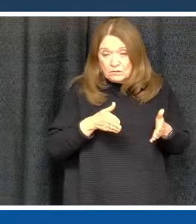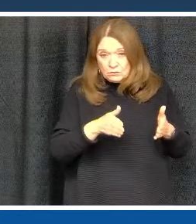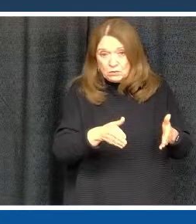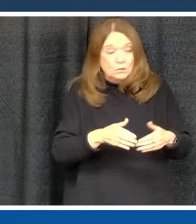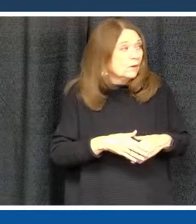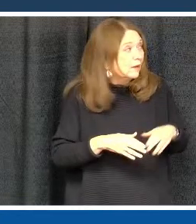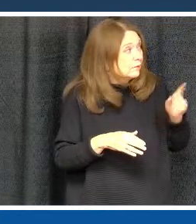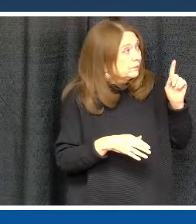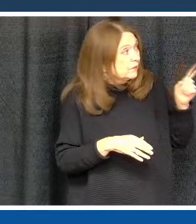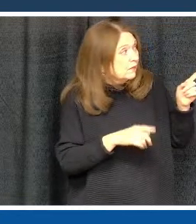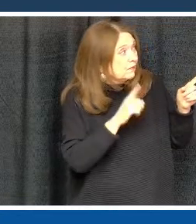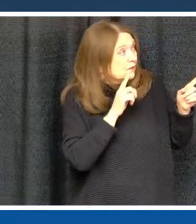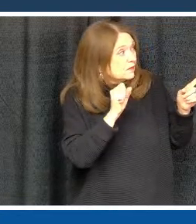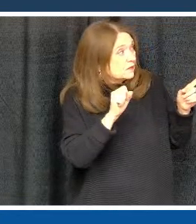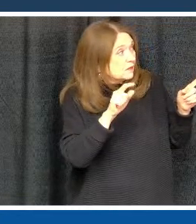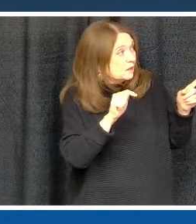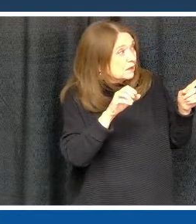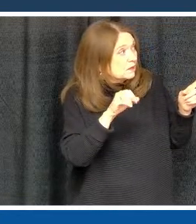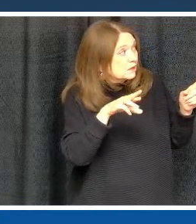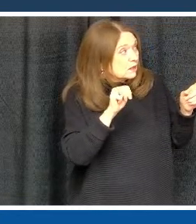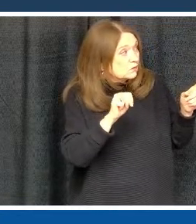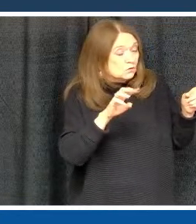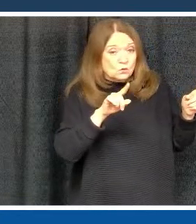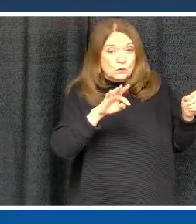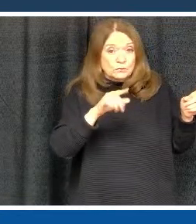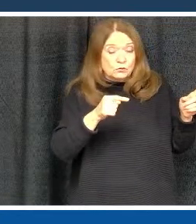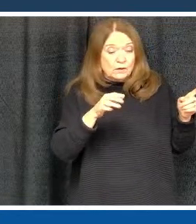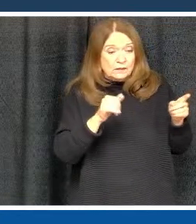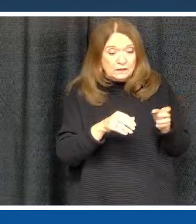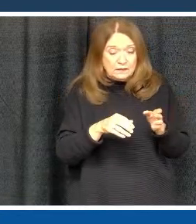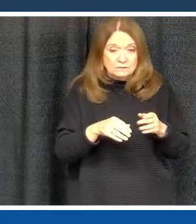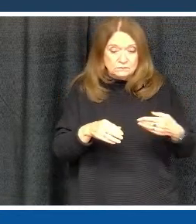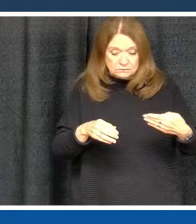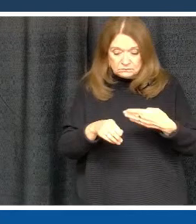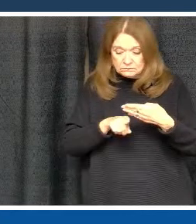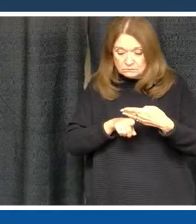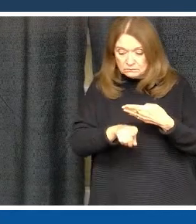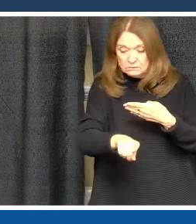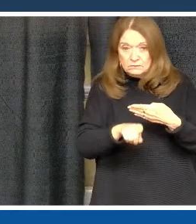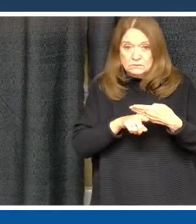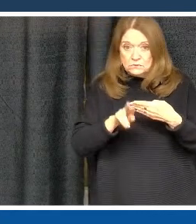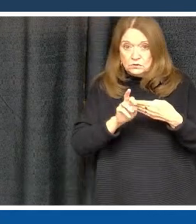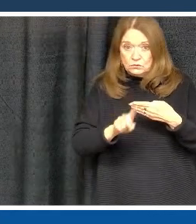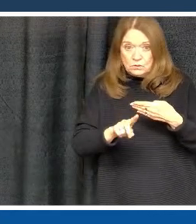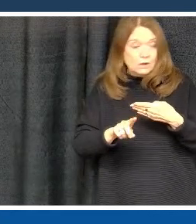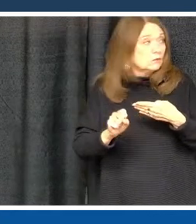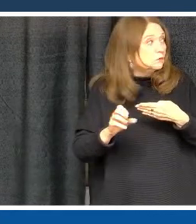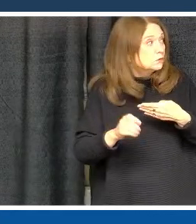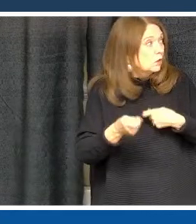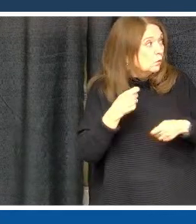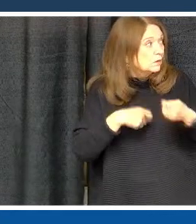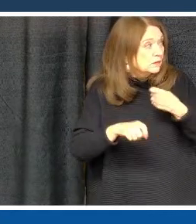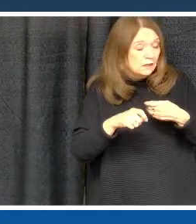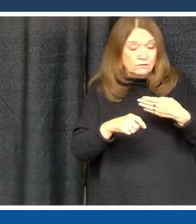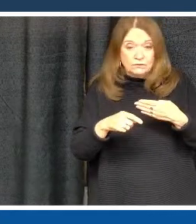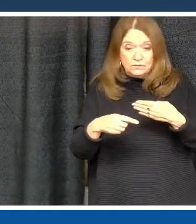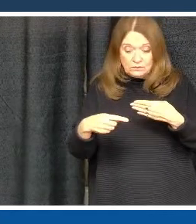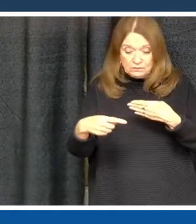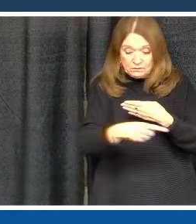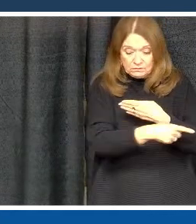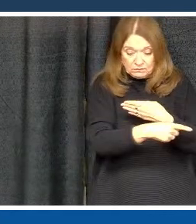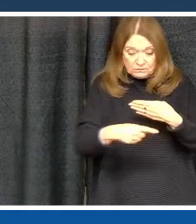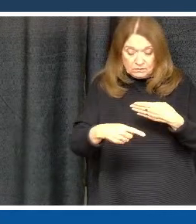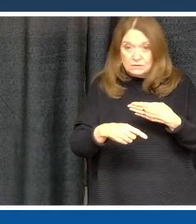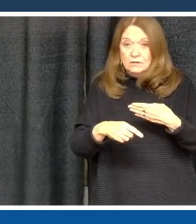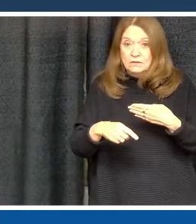is a storm drain that runs perpendicular to the roadway. So just instead of running alongside the sidewalk and